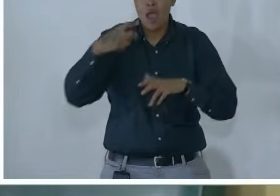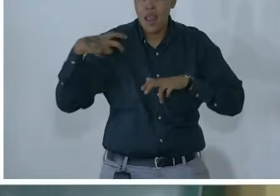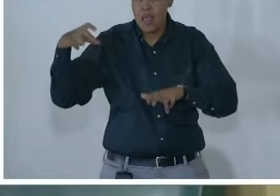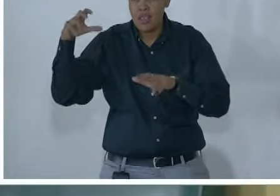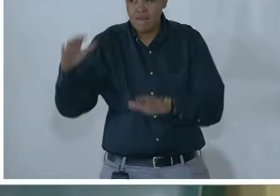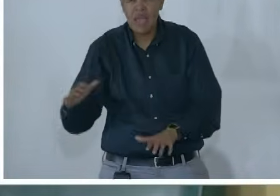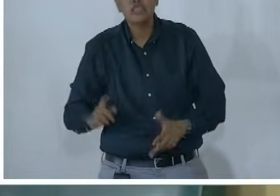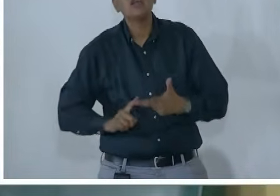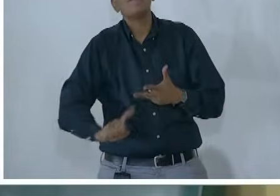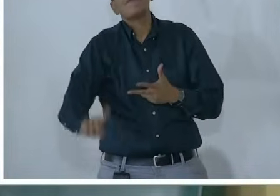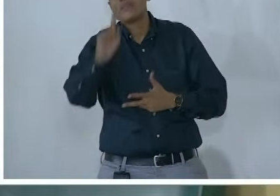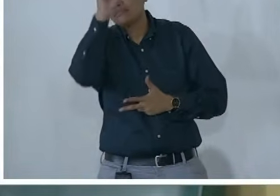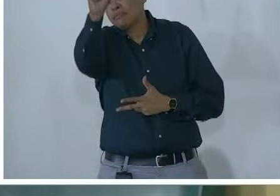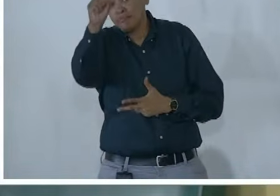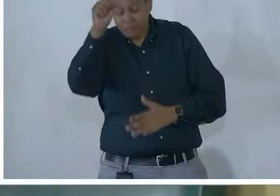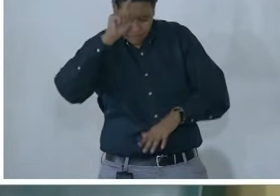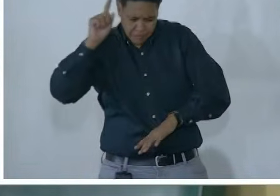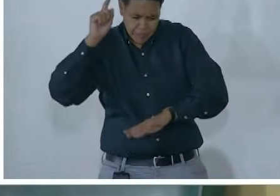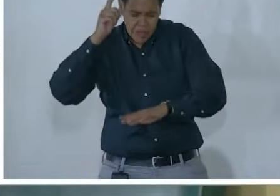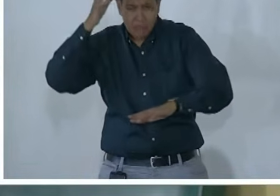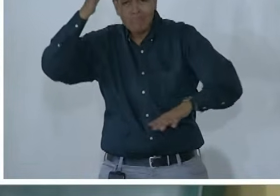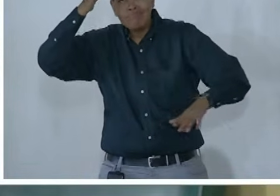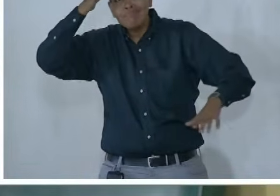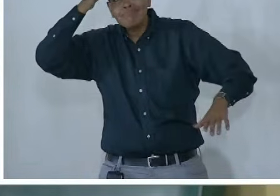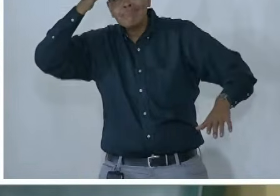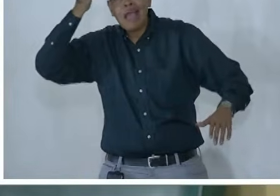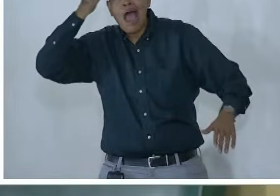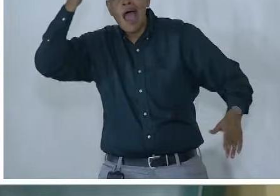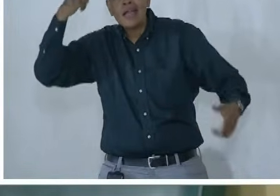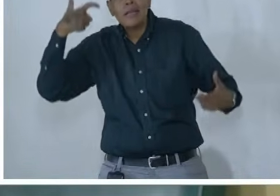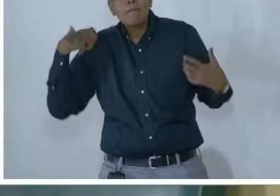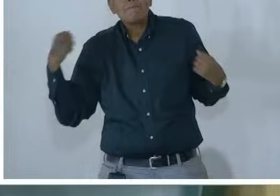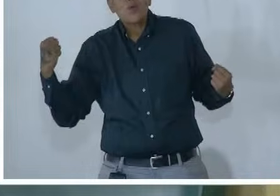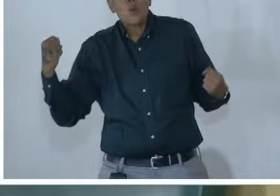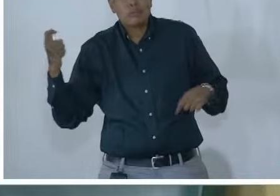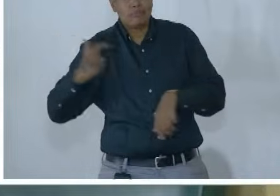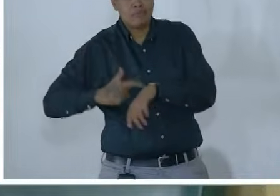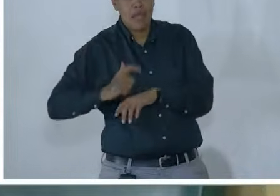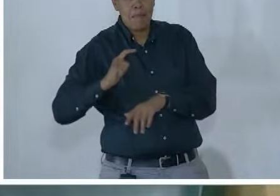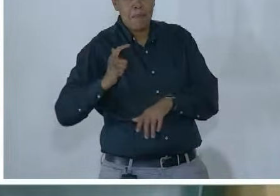investor, and one bold idea at a time. Thank you, Madam Speaker.